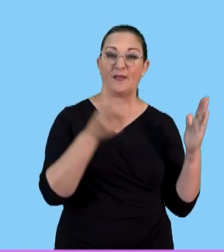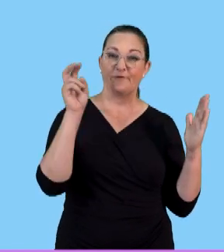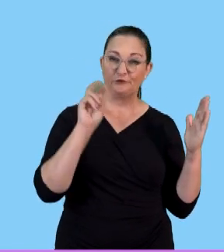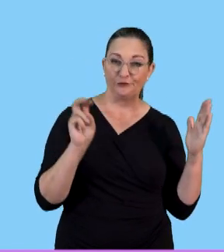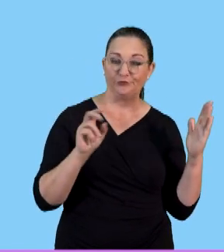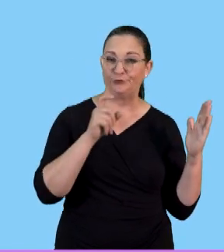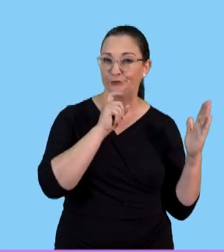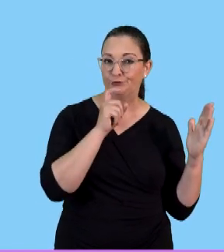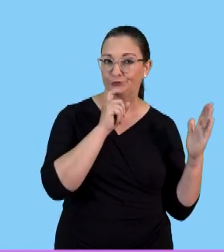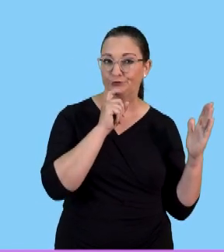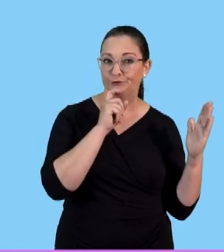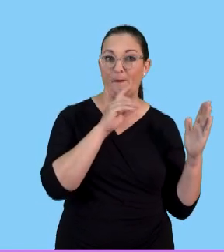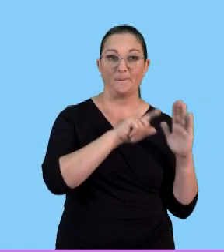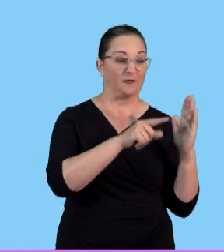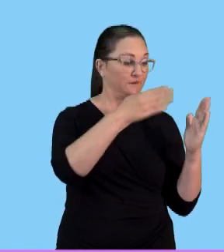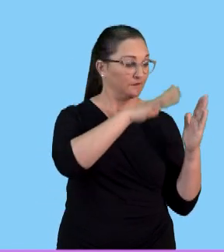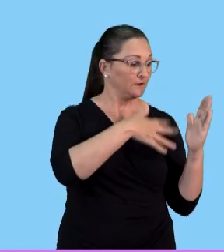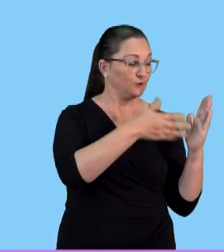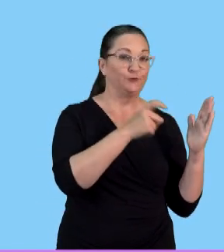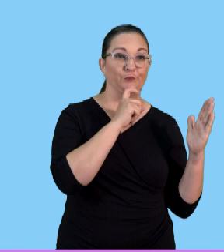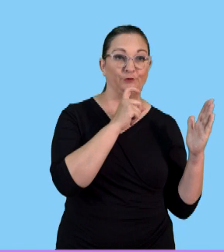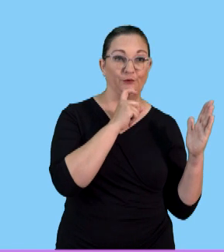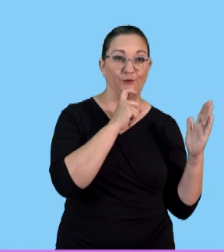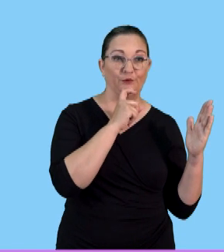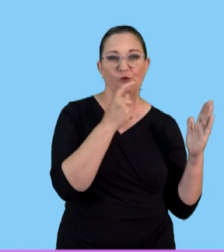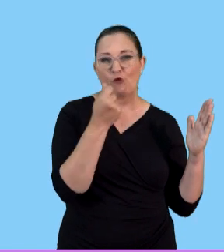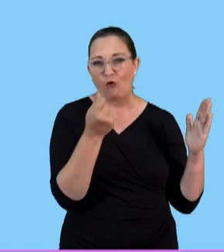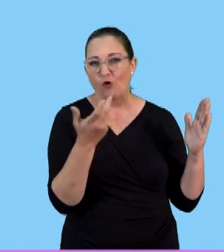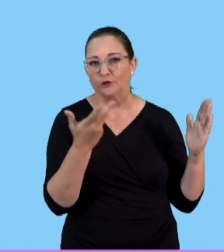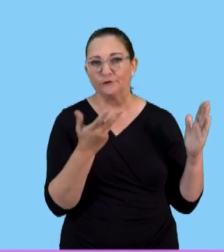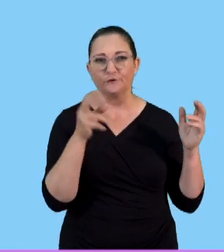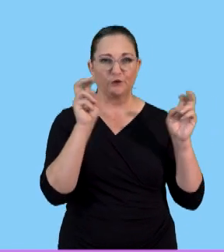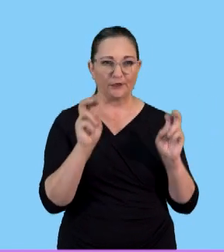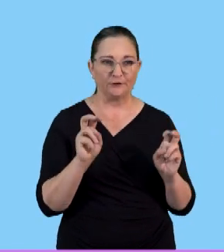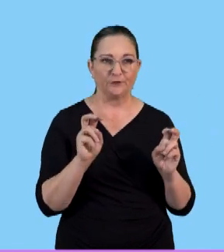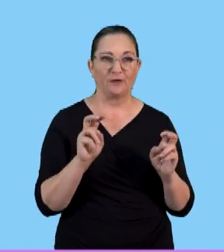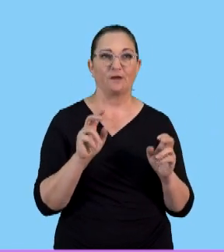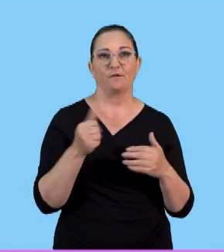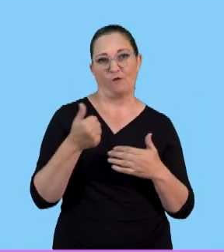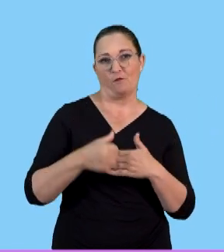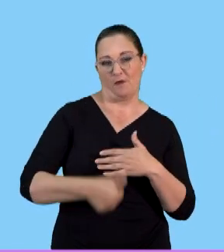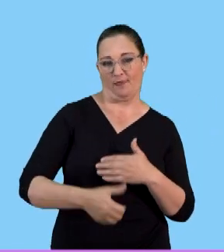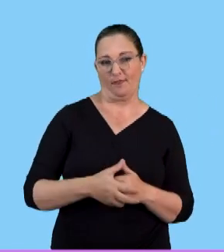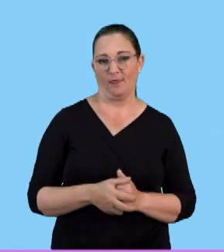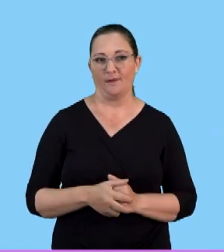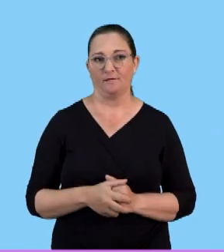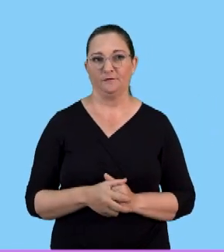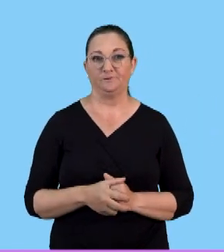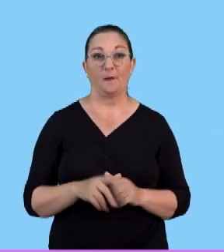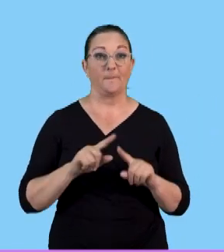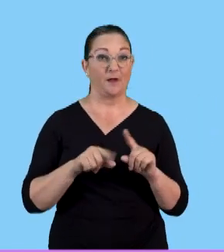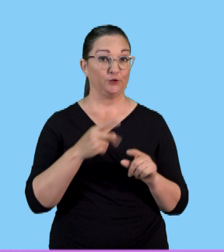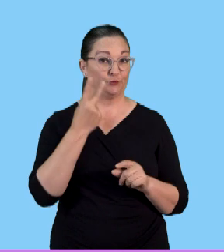the electricity usage. Use the table to calculate the cost of electricity for a month. So now